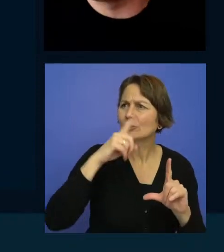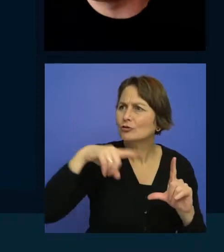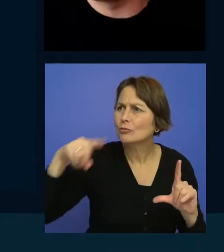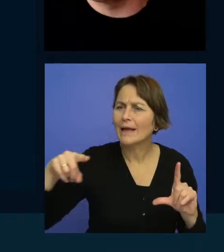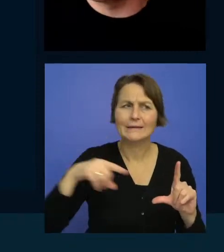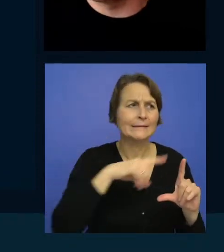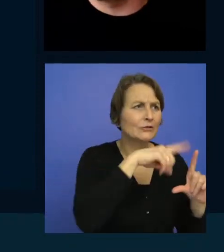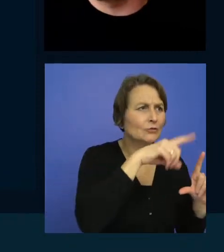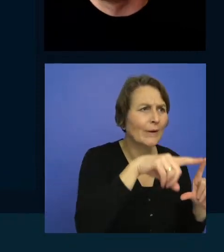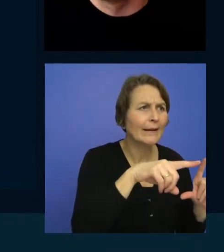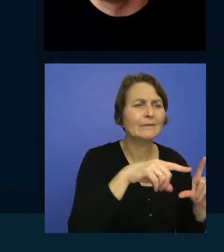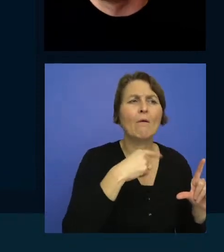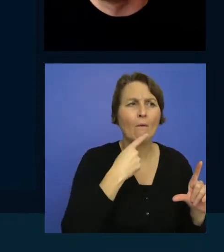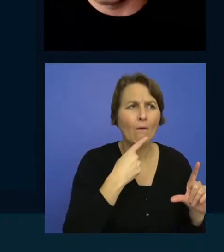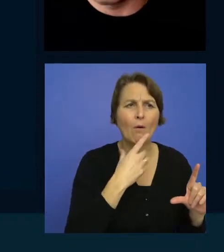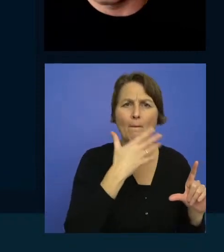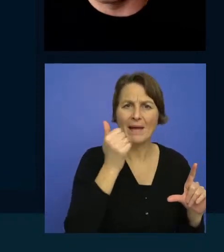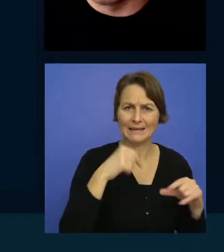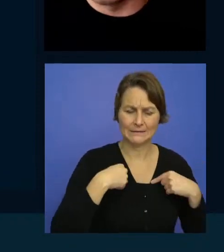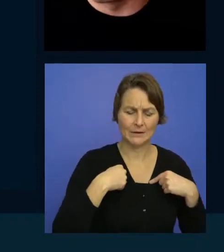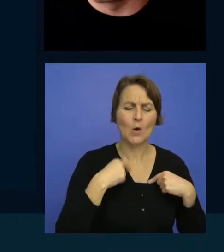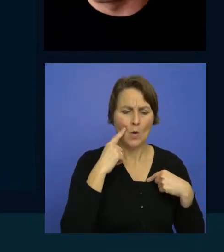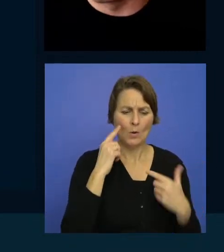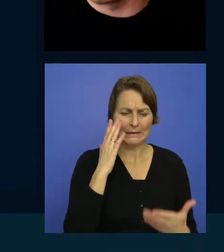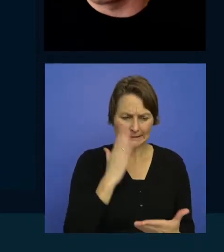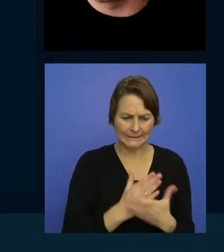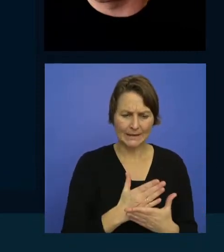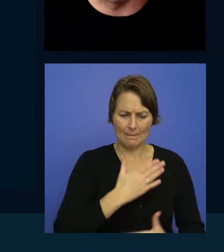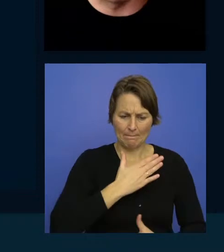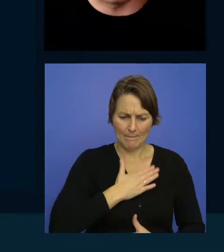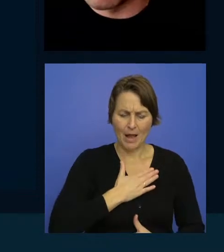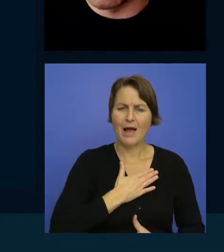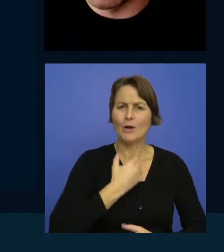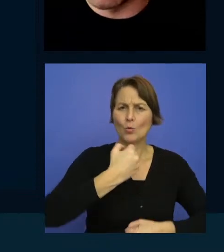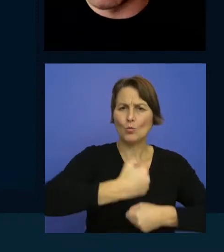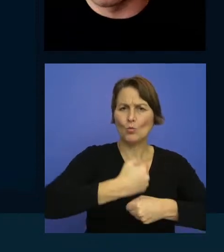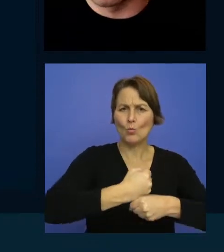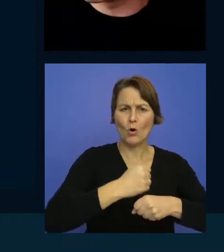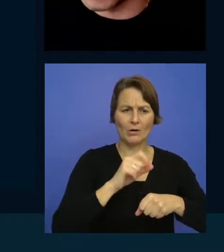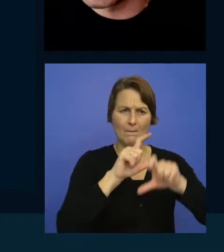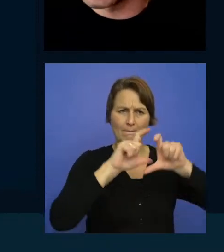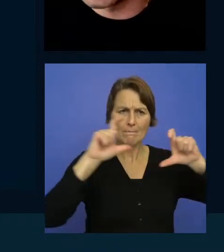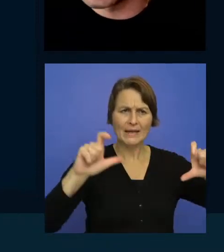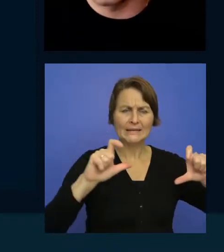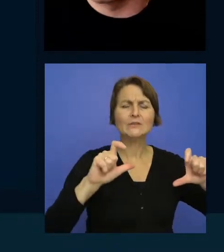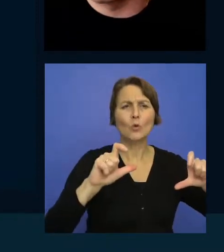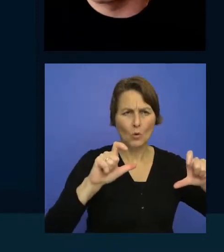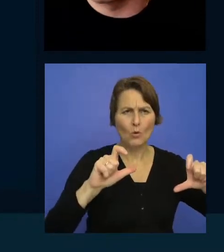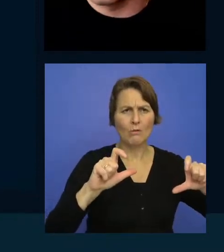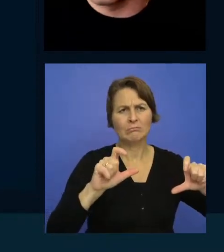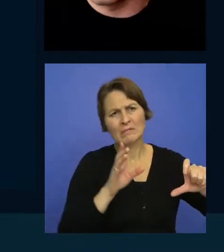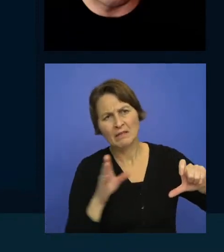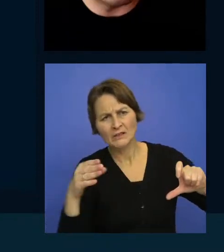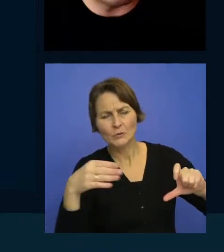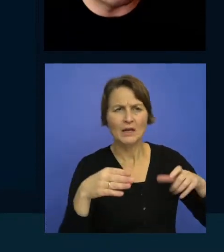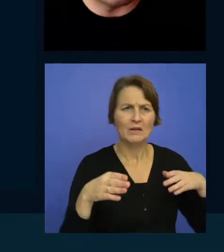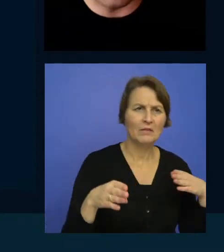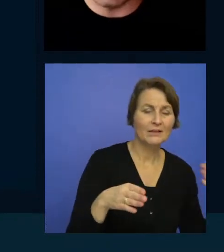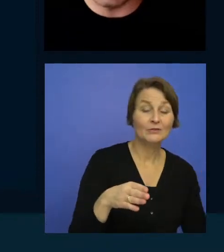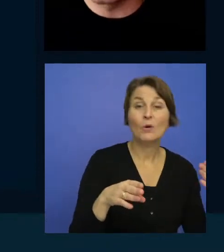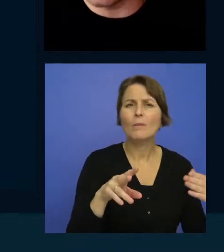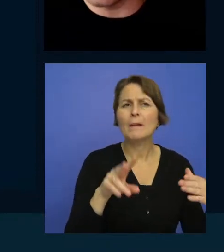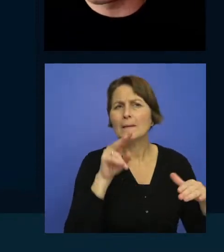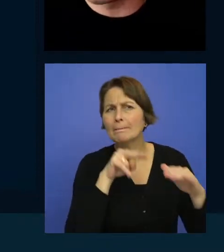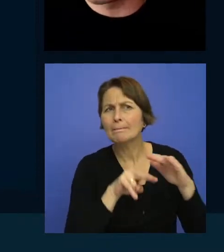future. Depending on the vertical that you are in, it could be equipment failure predictions, anticipating customer needs, or maybe forecasting some